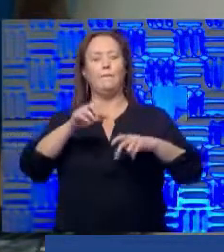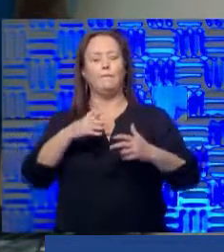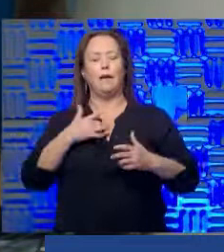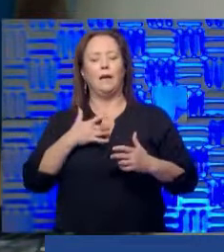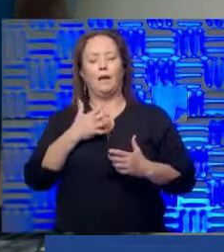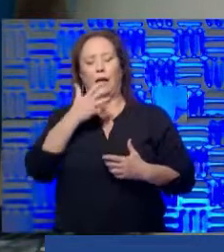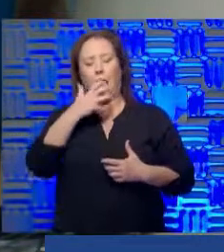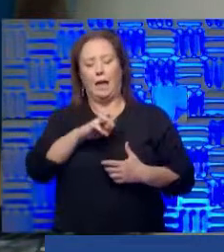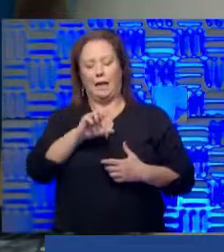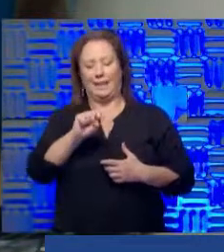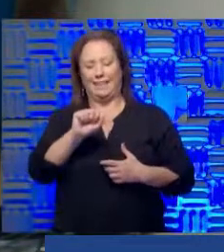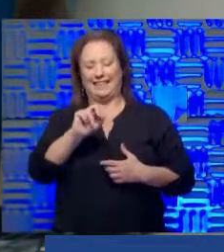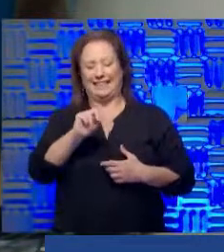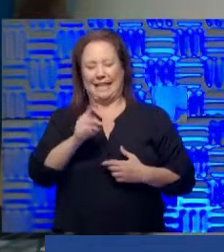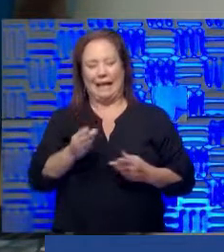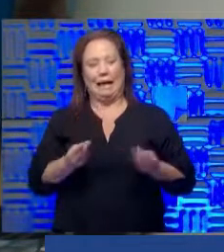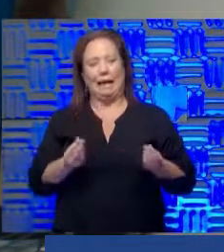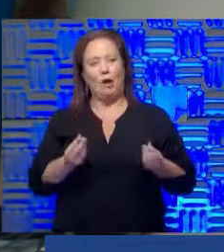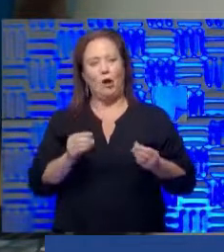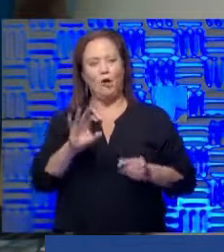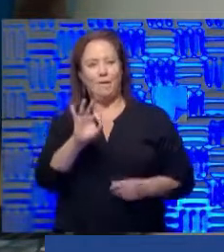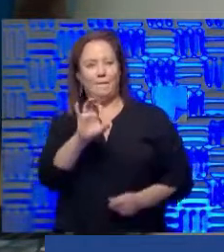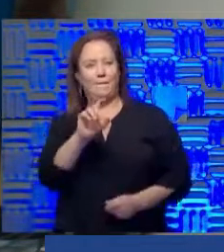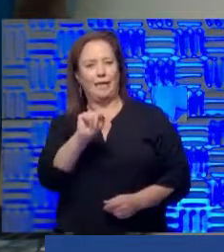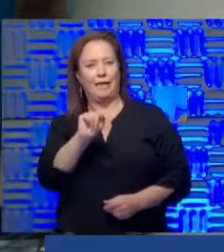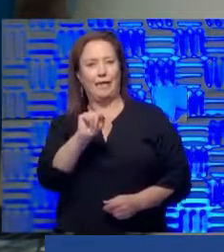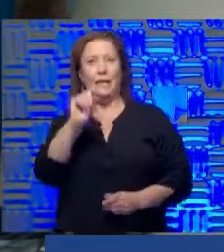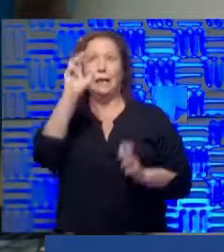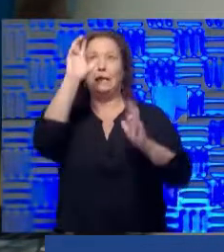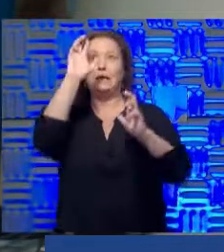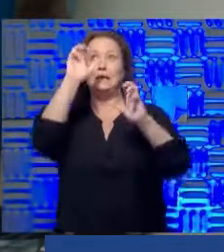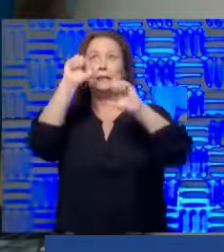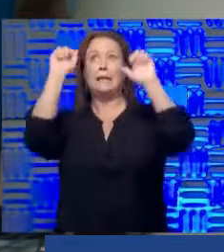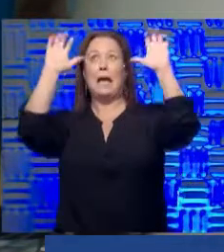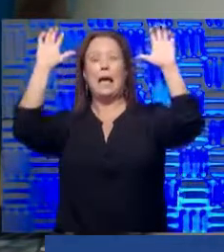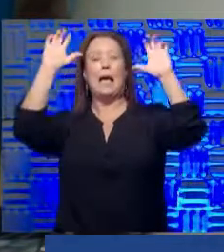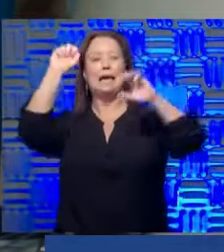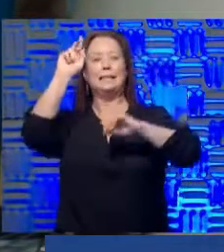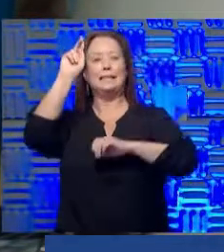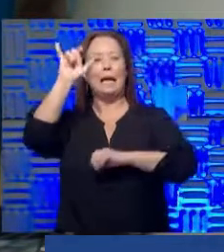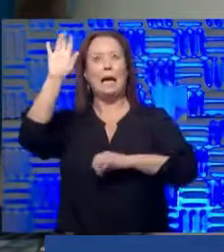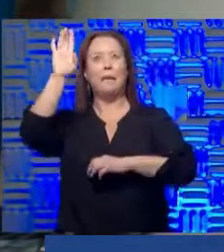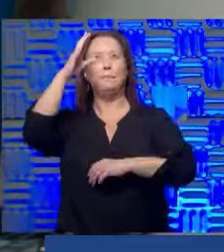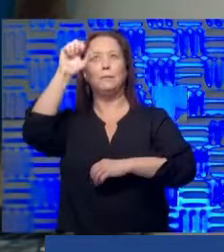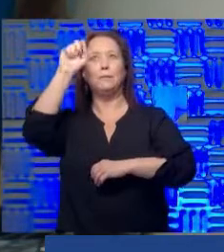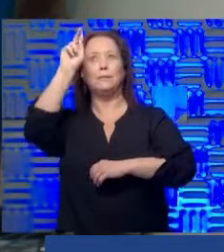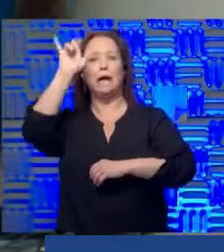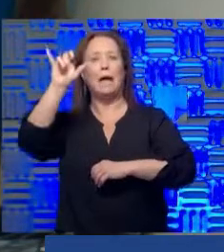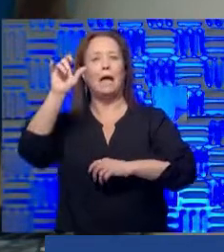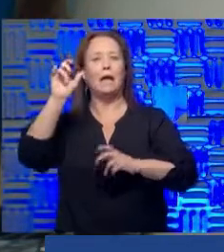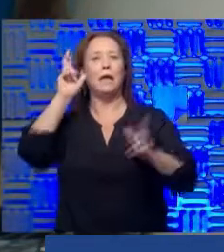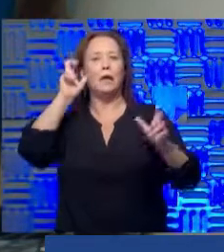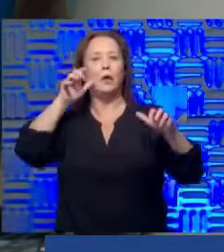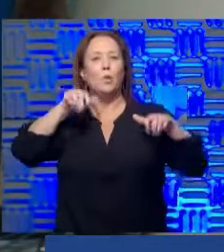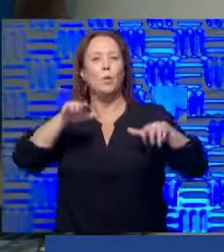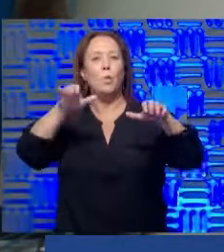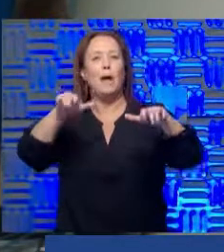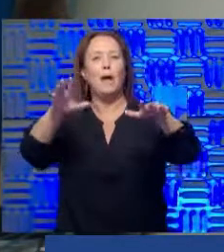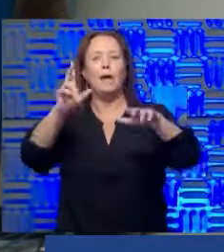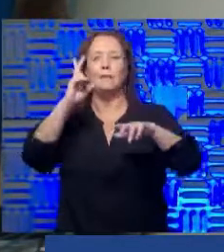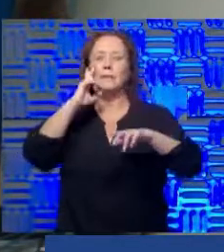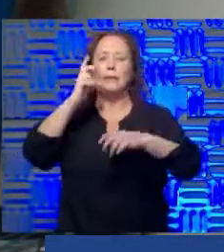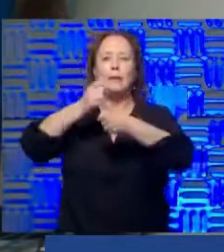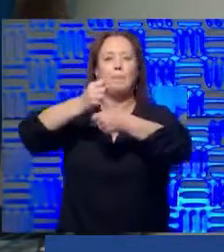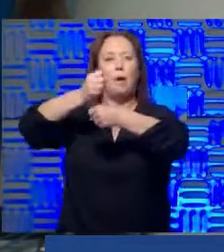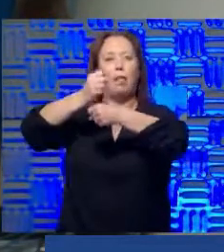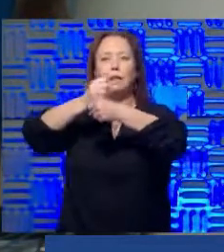of the sand, the grains of the sand, see the blue sky, see the clouds, hear the waves, see the seagulls, hear the seagulls, see the people, see the umbrellas. And as